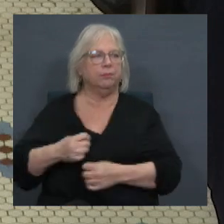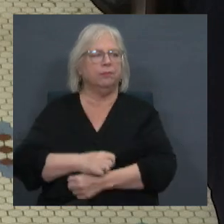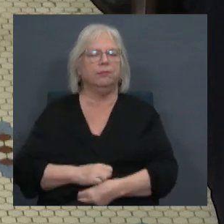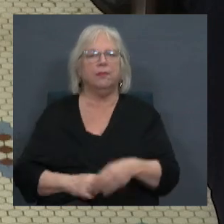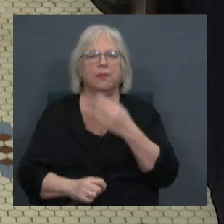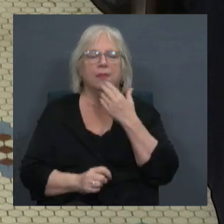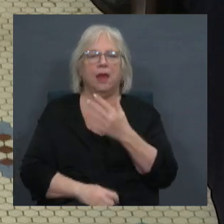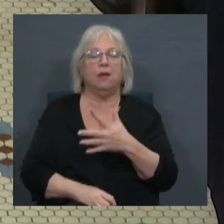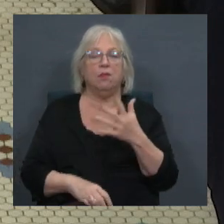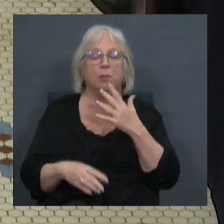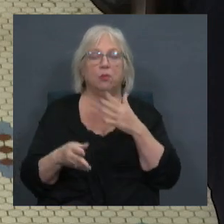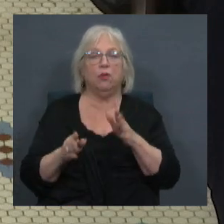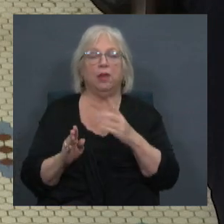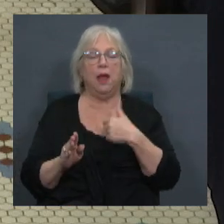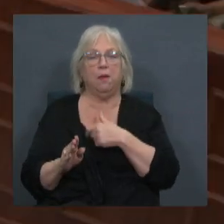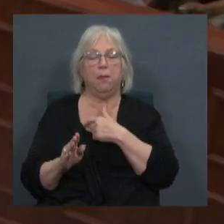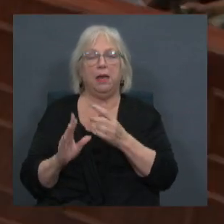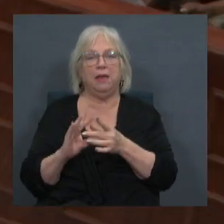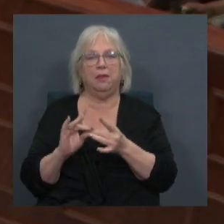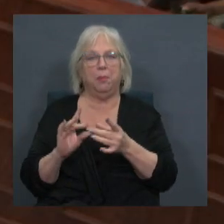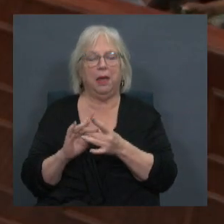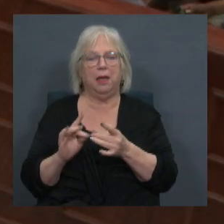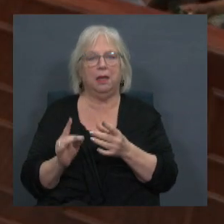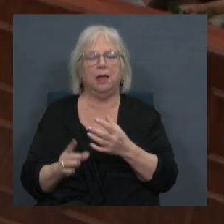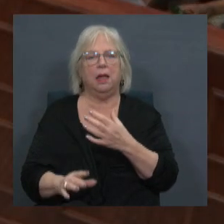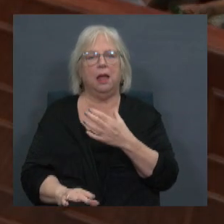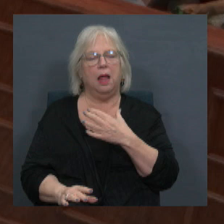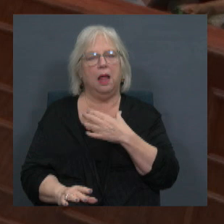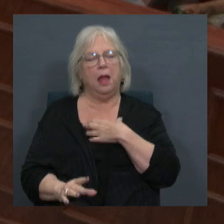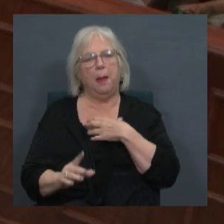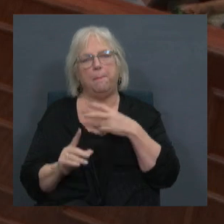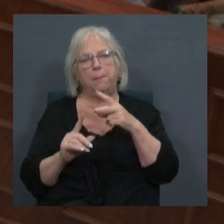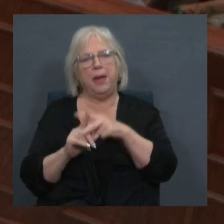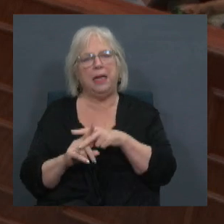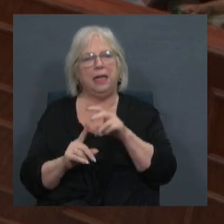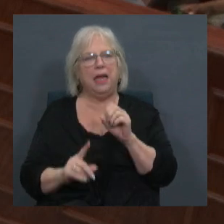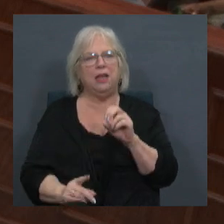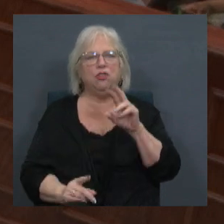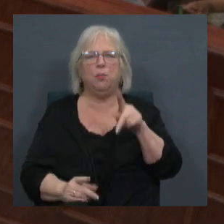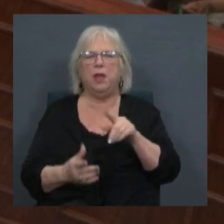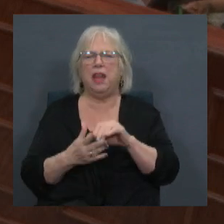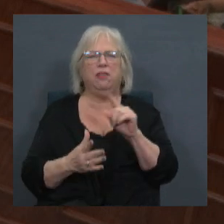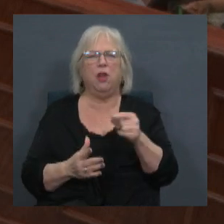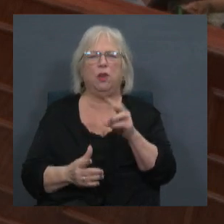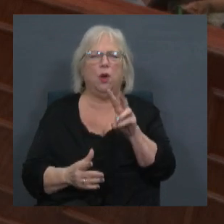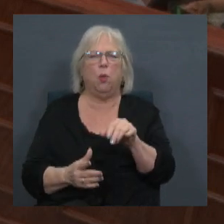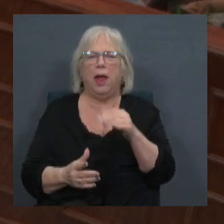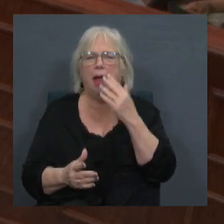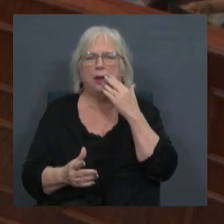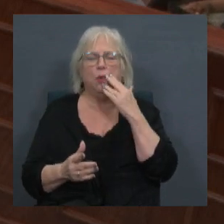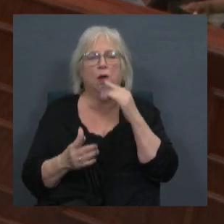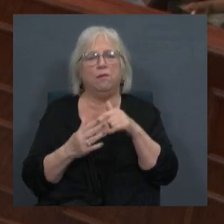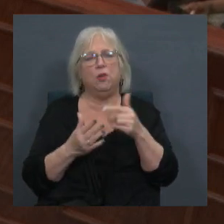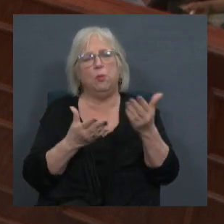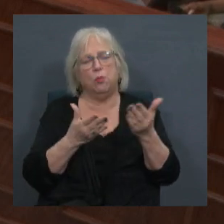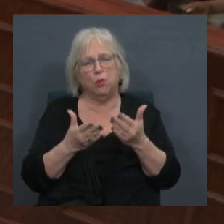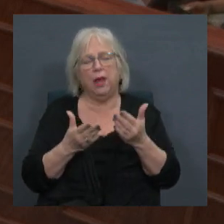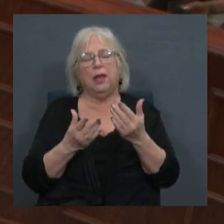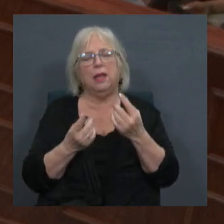Thank you very much for allowing me to speak. Appealing the SUP was the only way I knew of to bring the